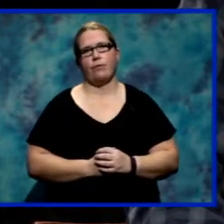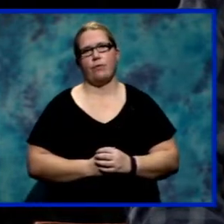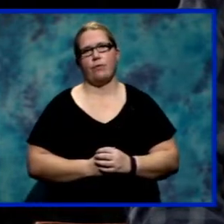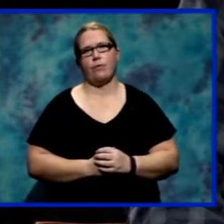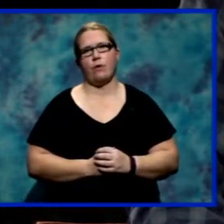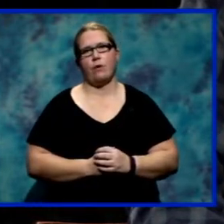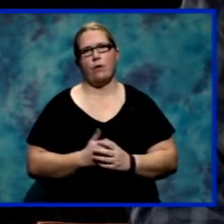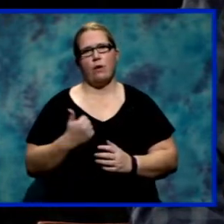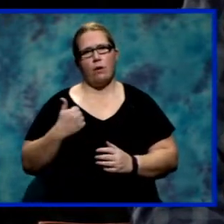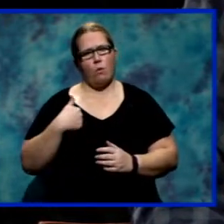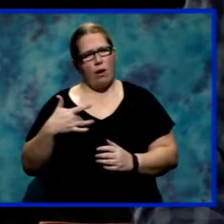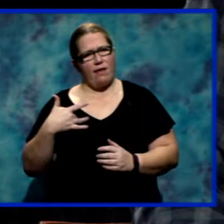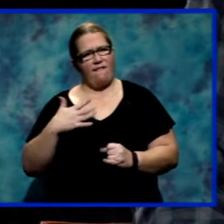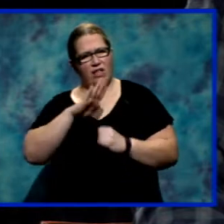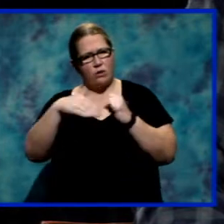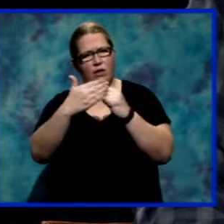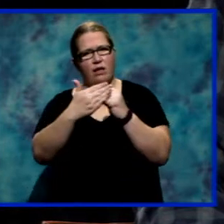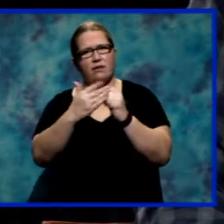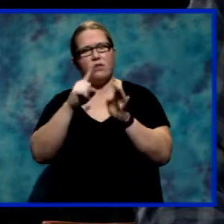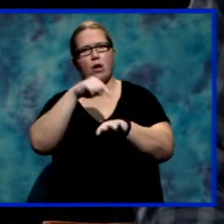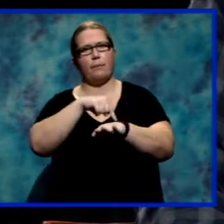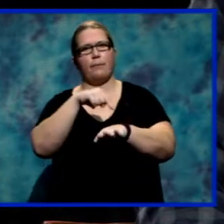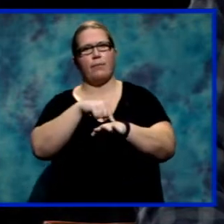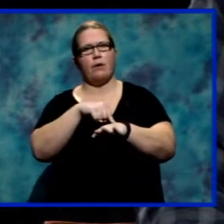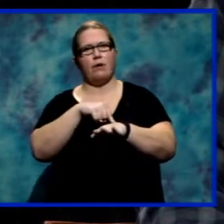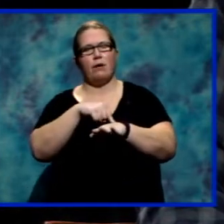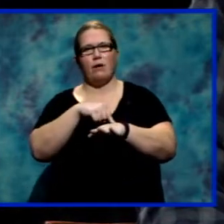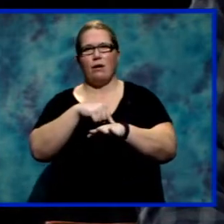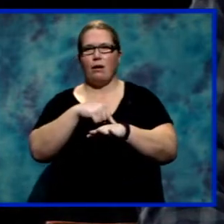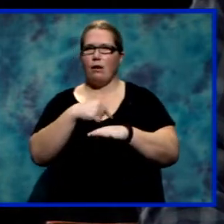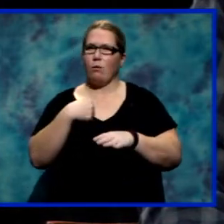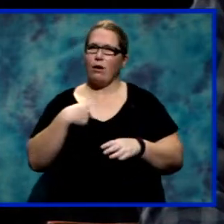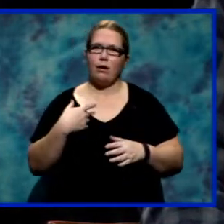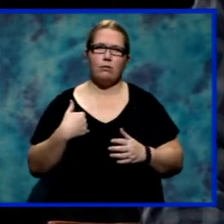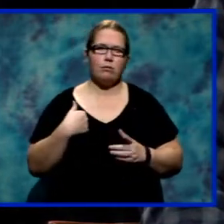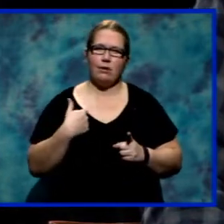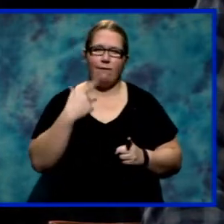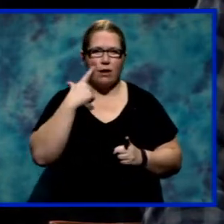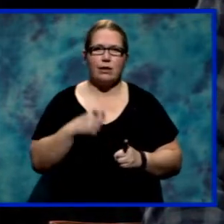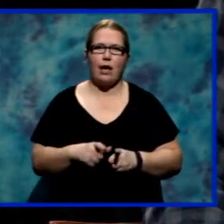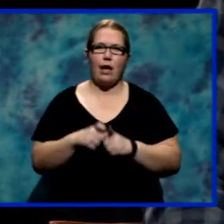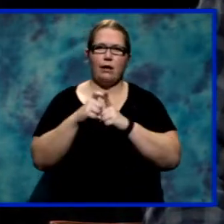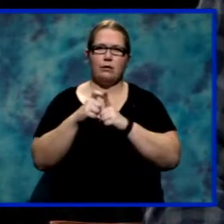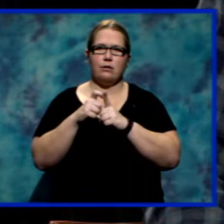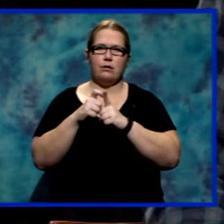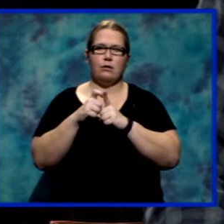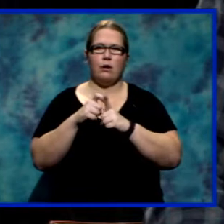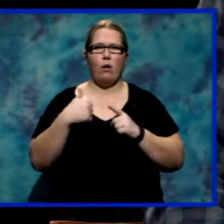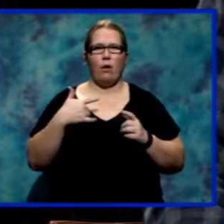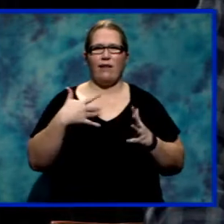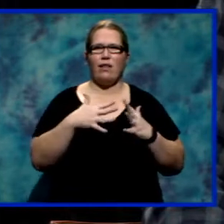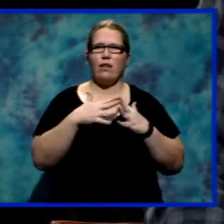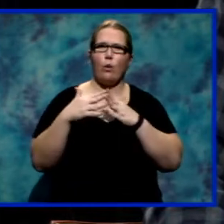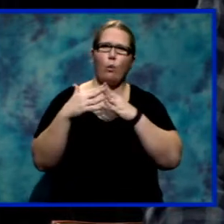We're living in the end of time. And we are struggling. We're living in the West, Father. We